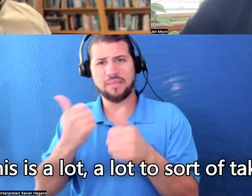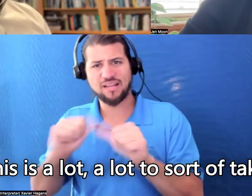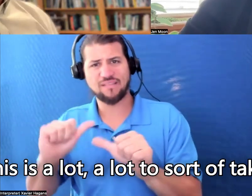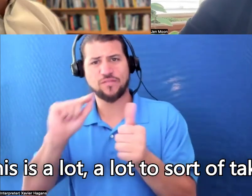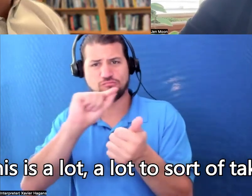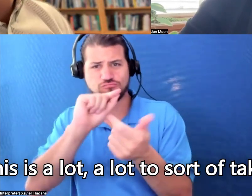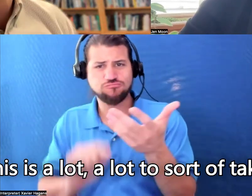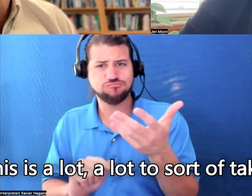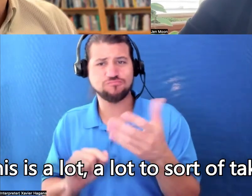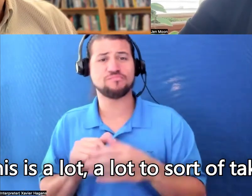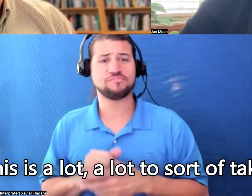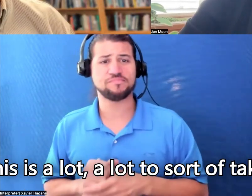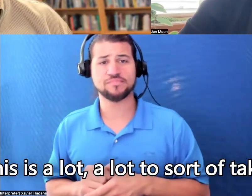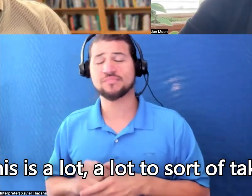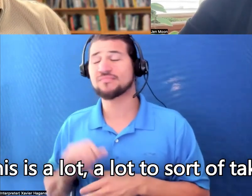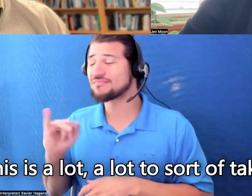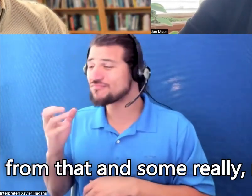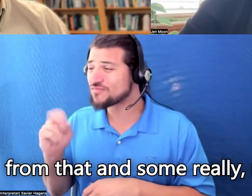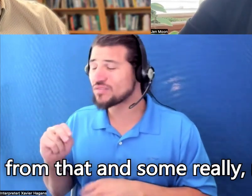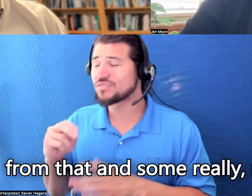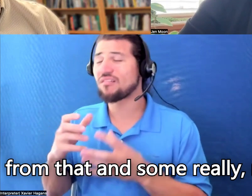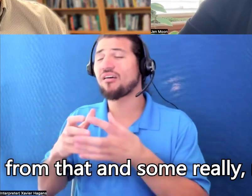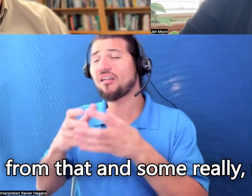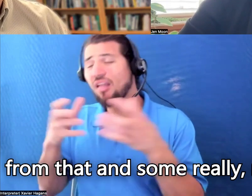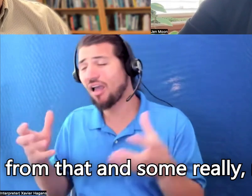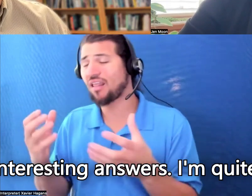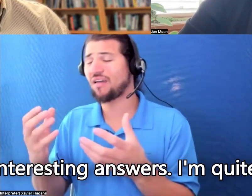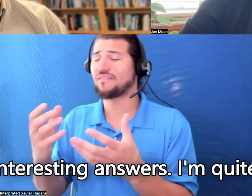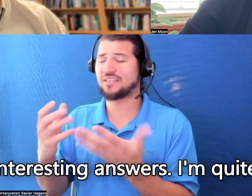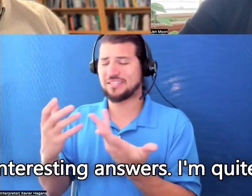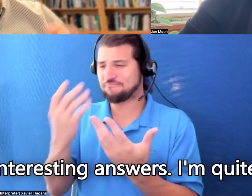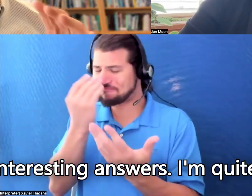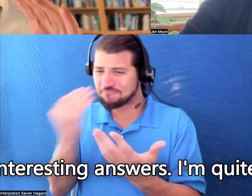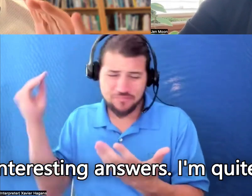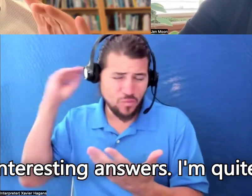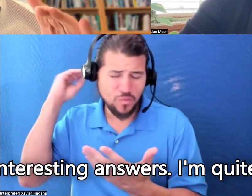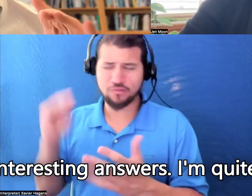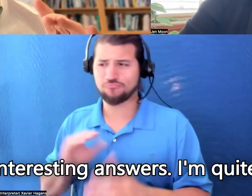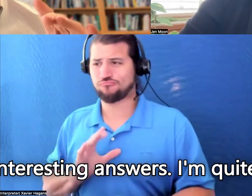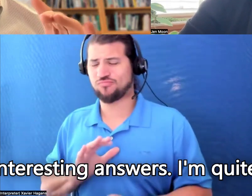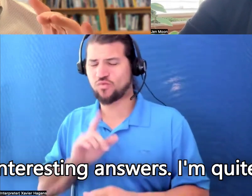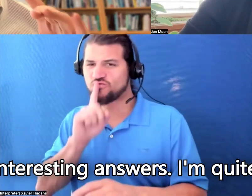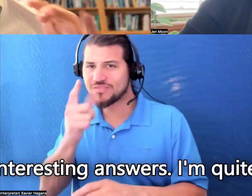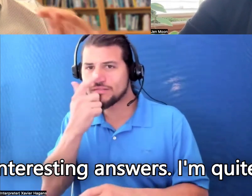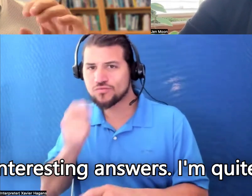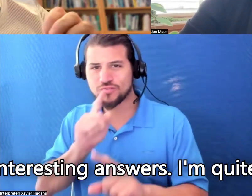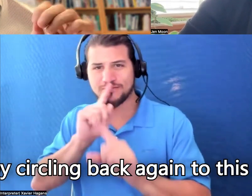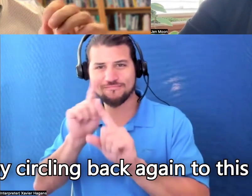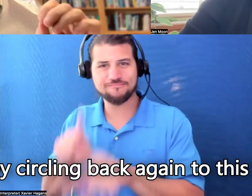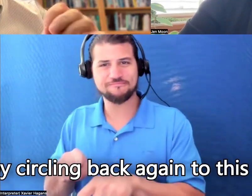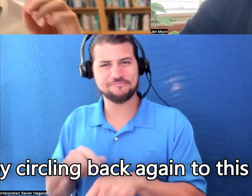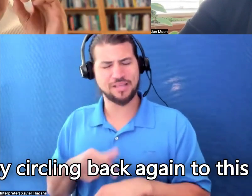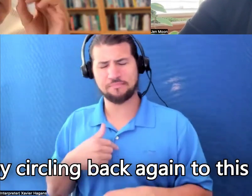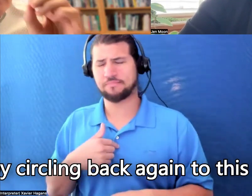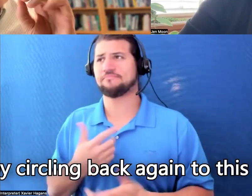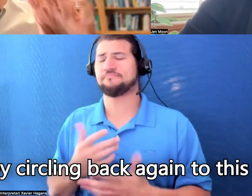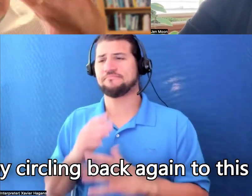mean, this is a lot to sort of take away from that, and some really, really interesting answers. I'm quite taken